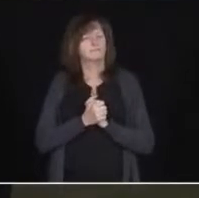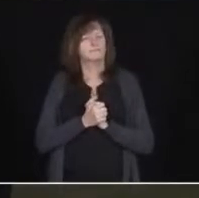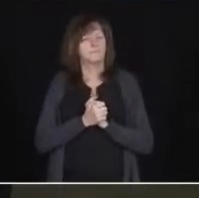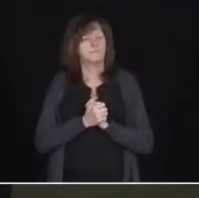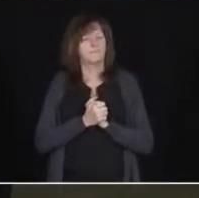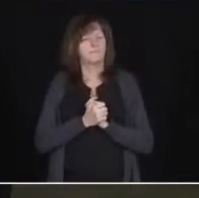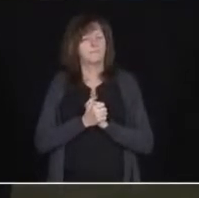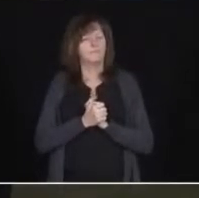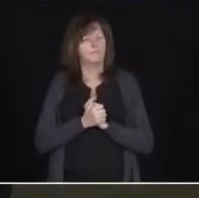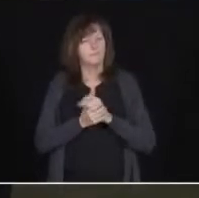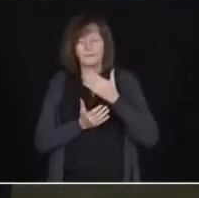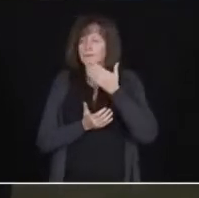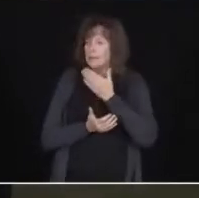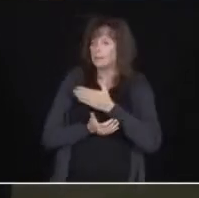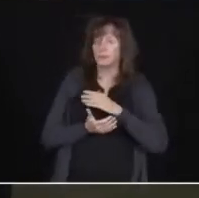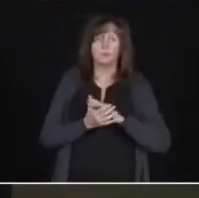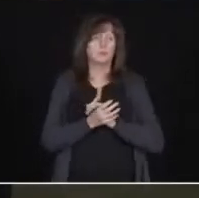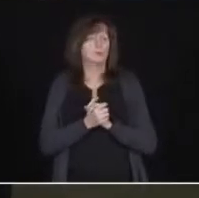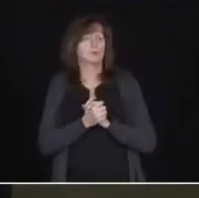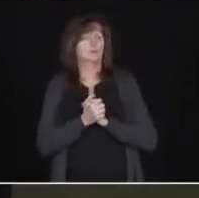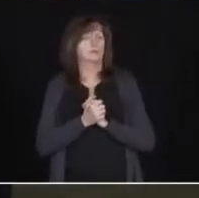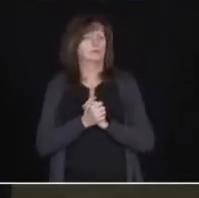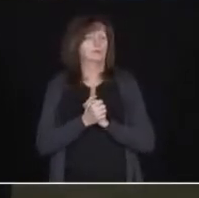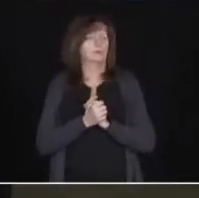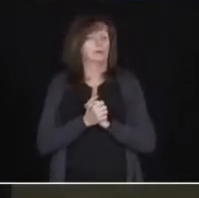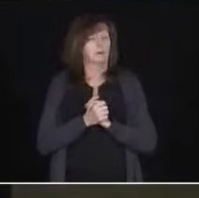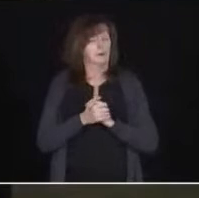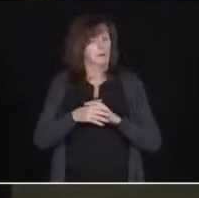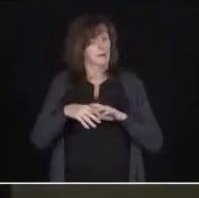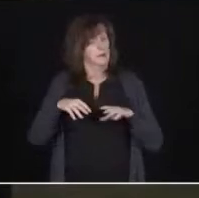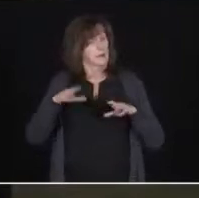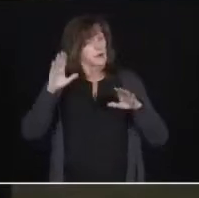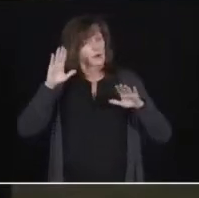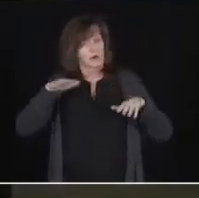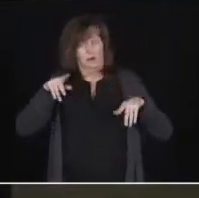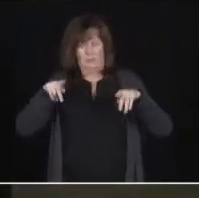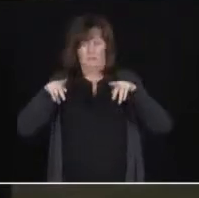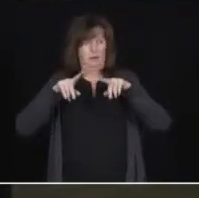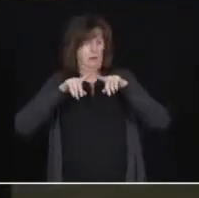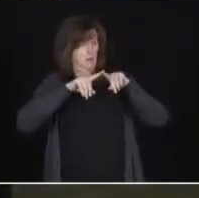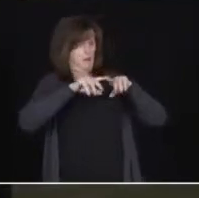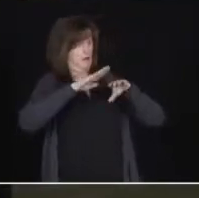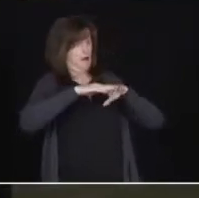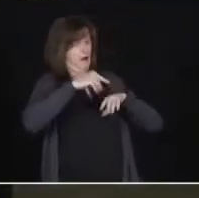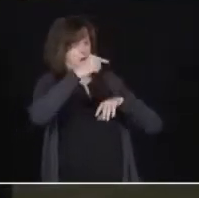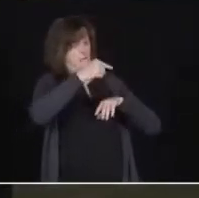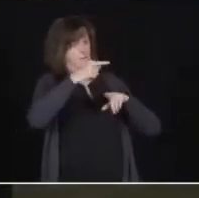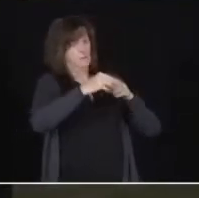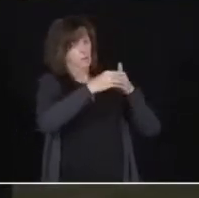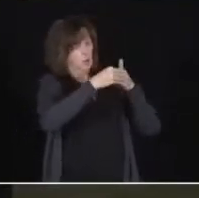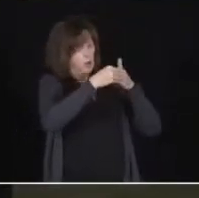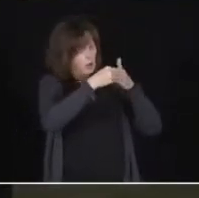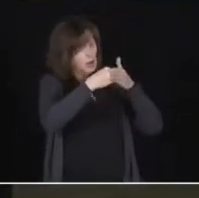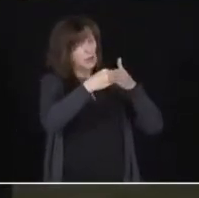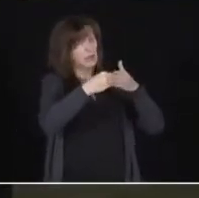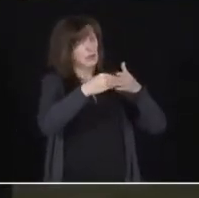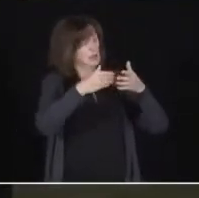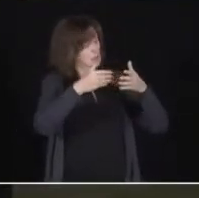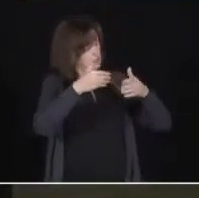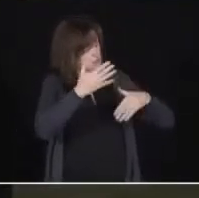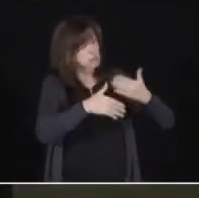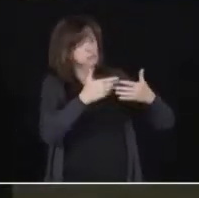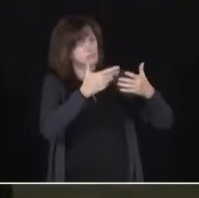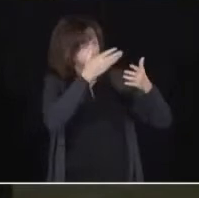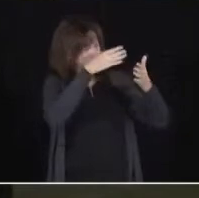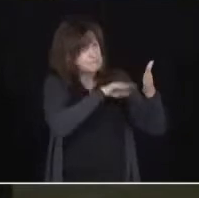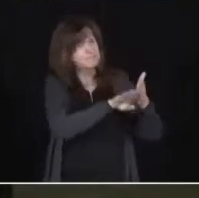Thank you, Minister Mulroney. People are relying on our government to guide Ontario's recovery from the COVID-19 pandemic. Our